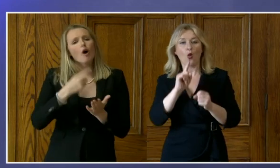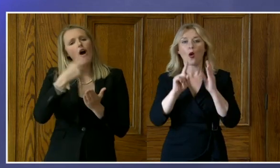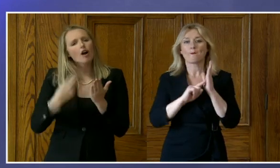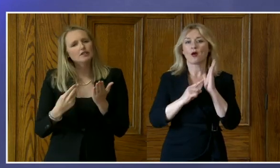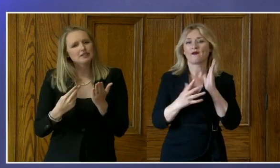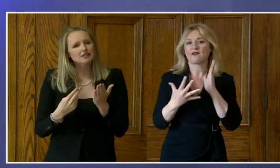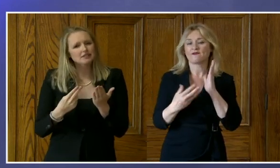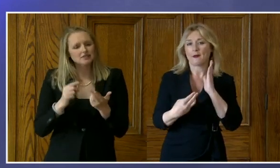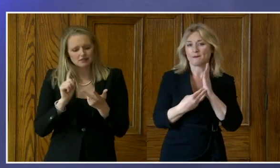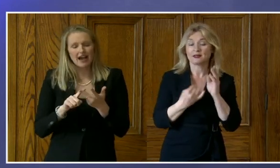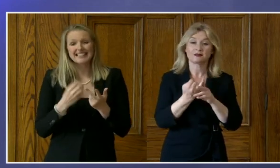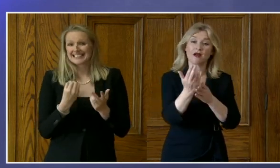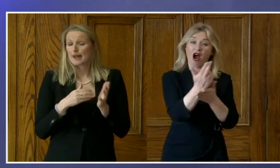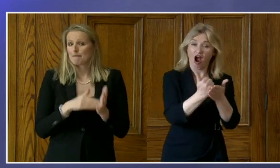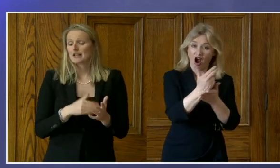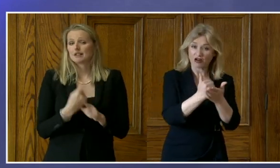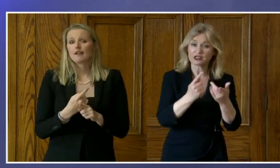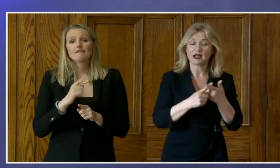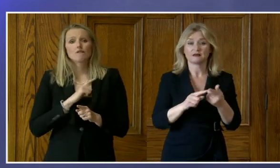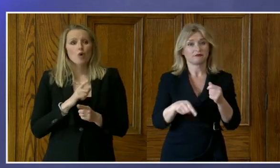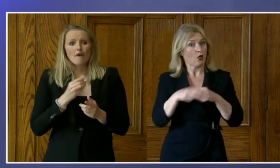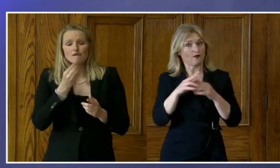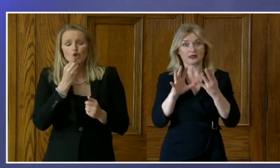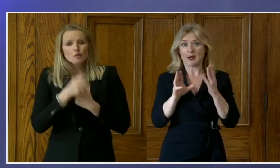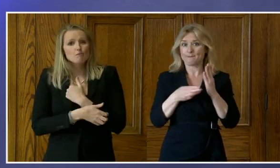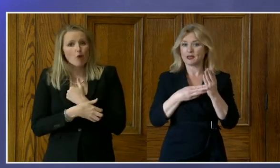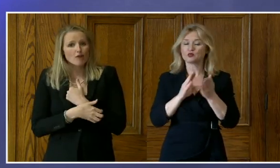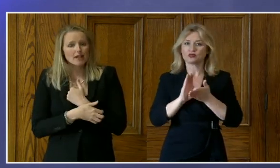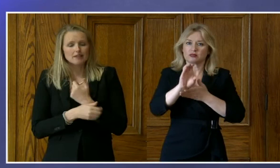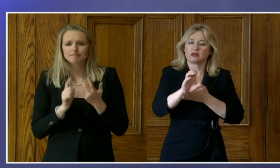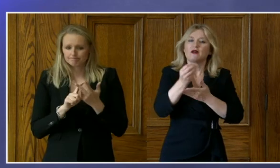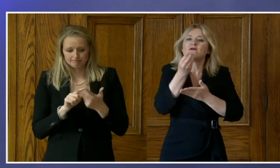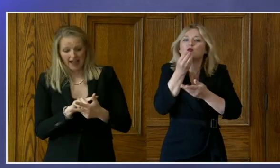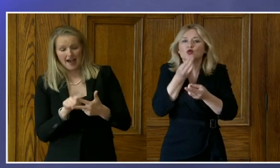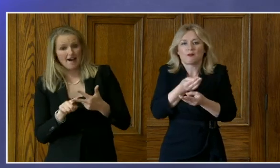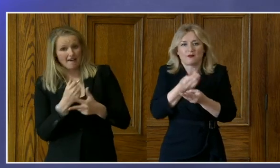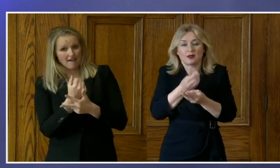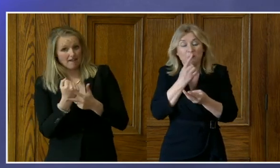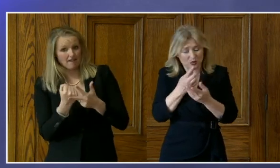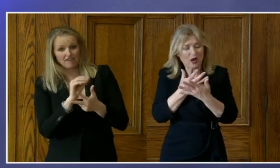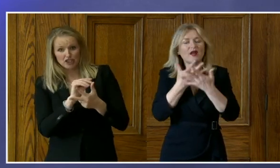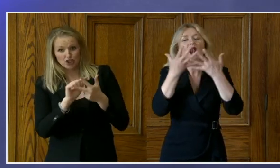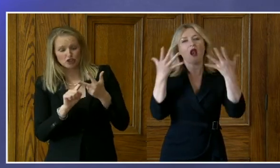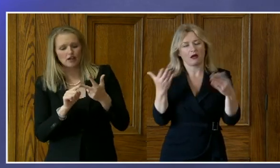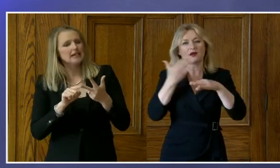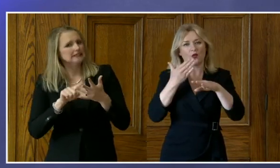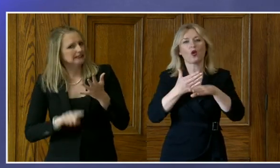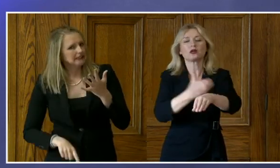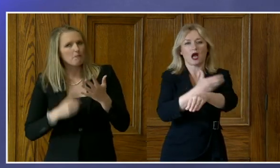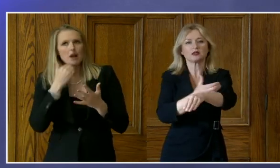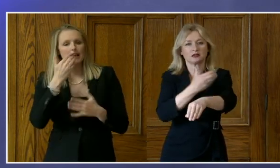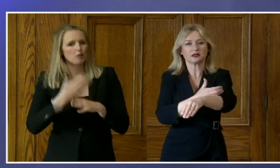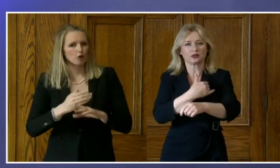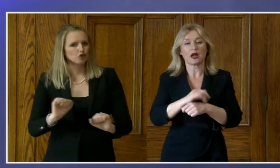said, over 10 million in dealing with the issue of food poverty. But there's a lot more work to be done, and I'm hopeful with